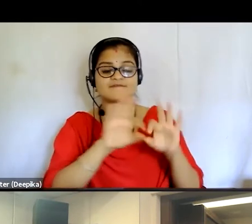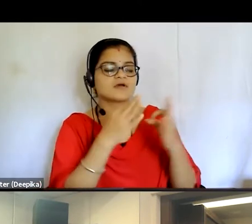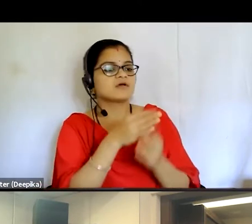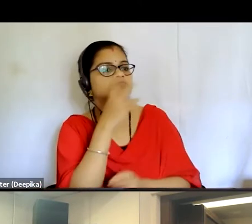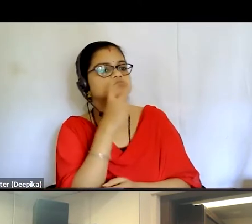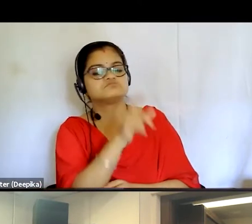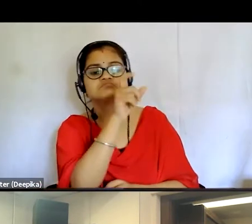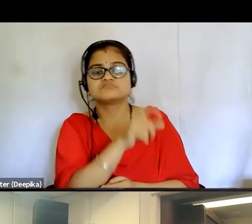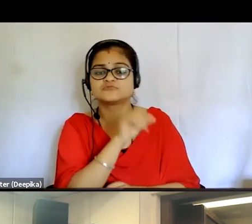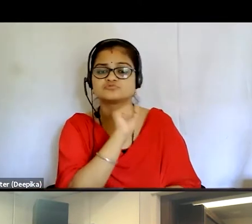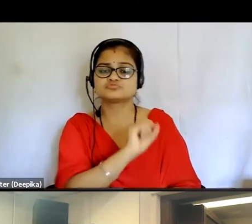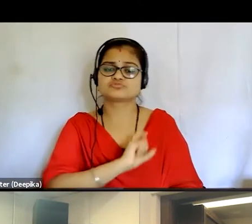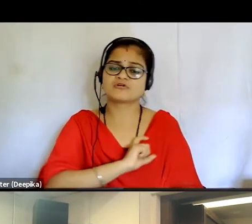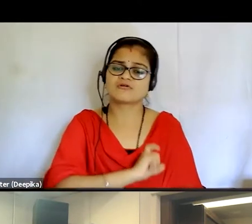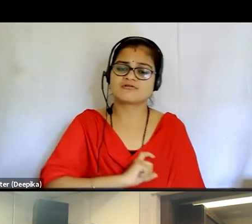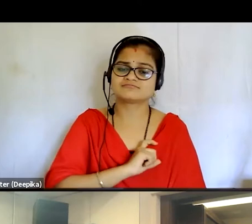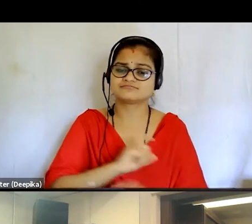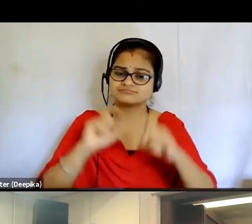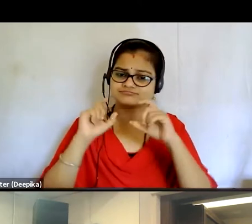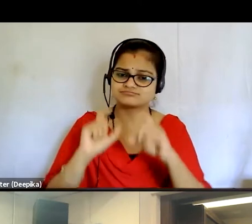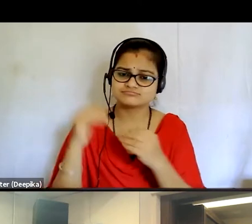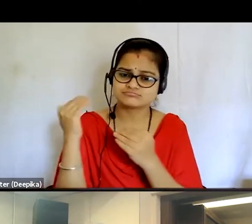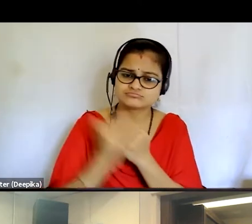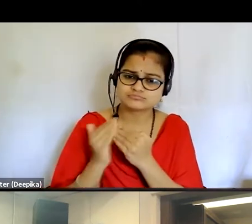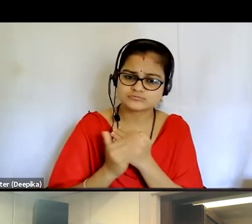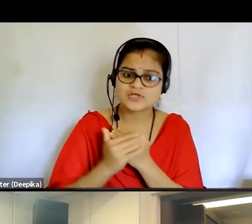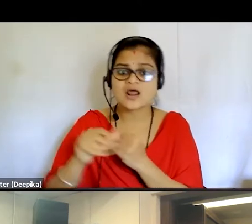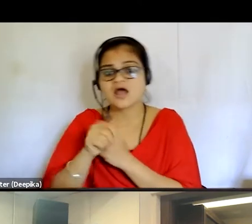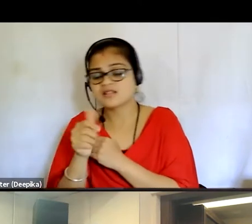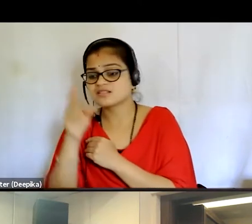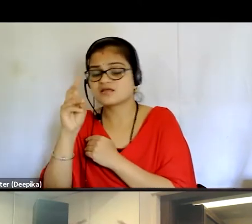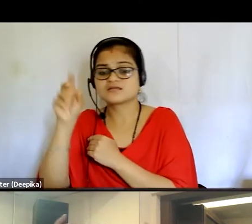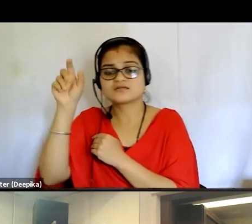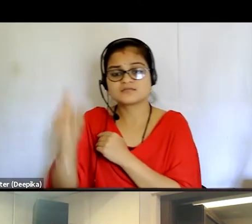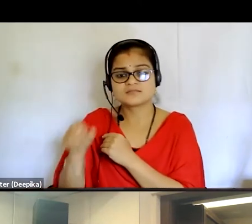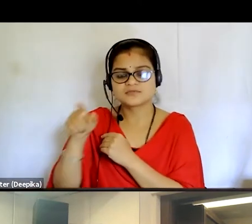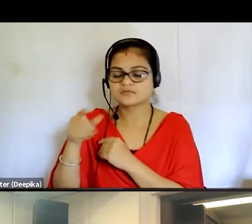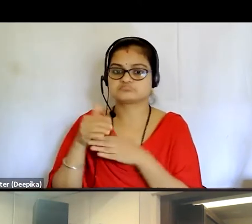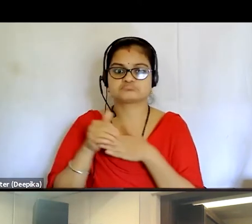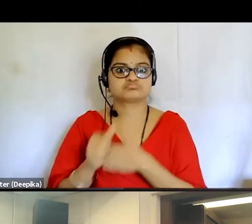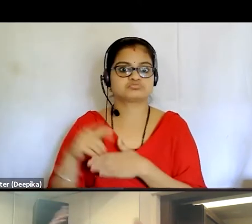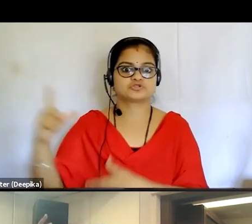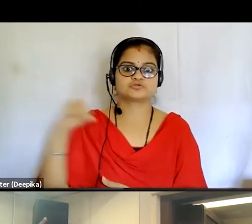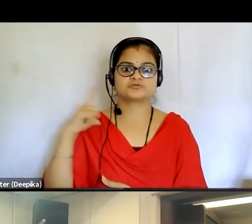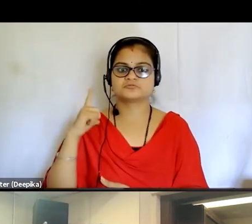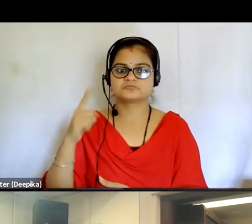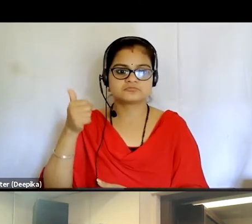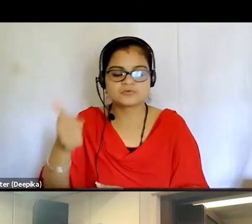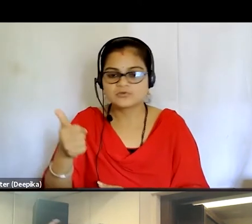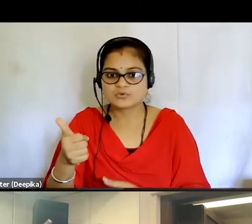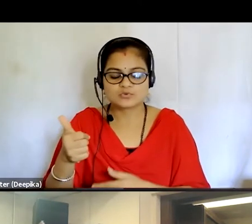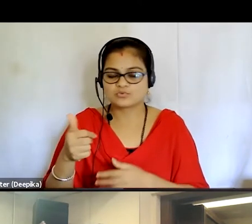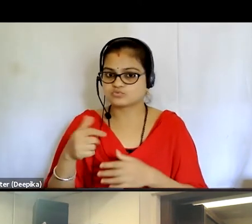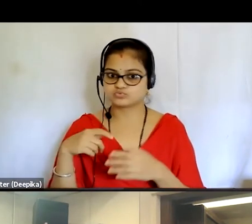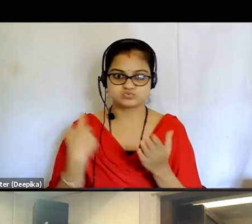You know, her nature is essentially caring. And you would say a third kind of person, he's a leadership kind of guy. You know, he's a ruler.